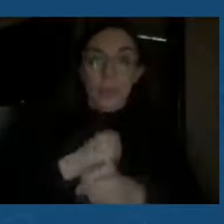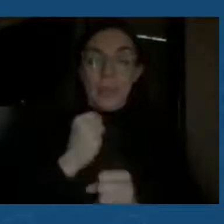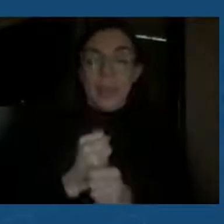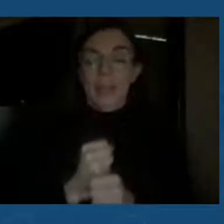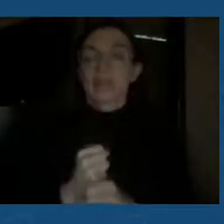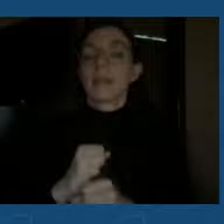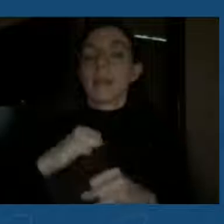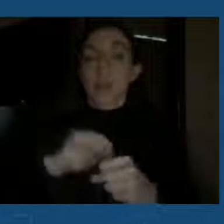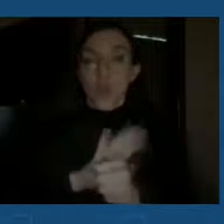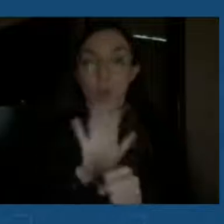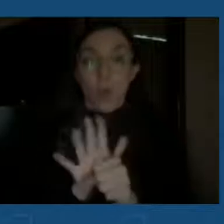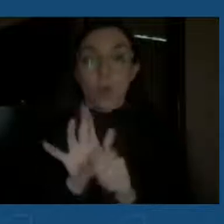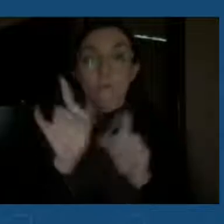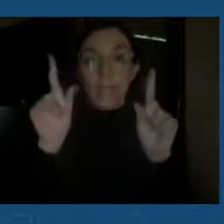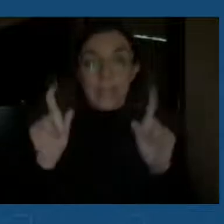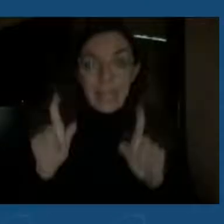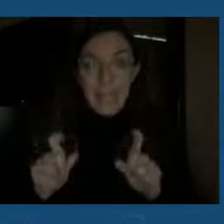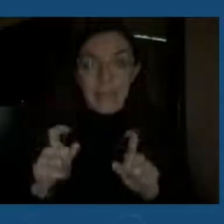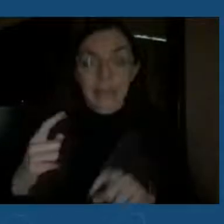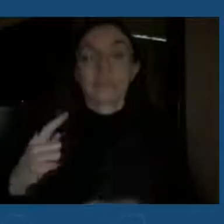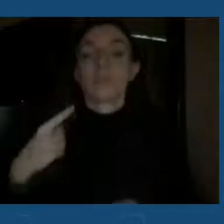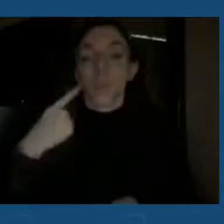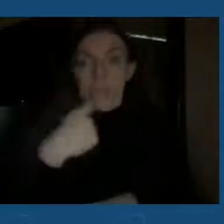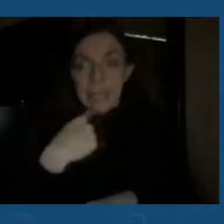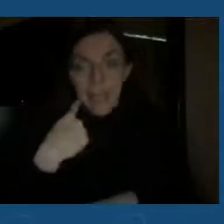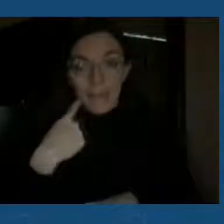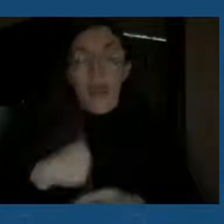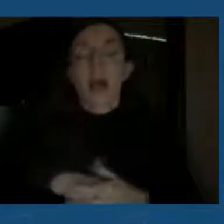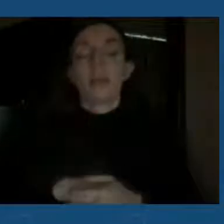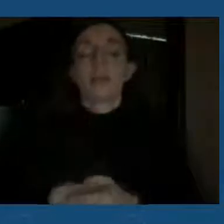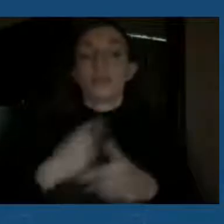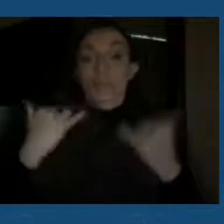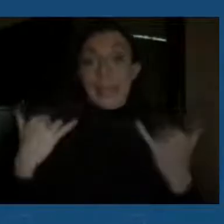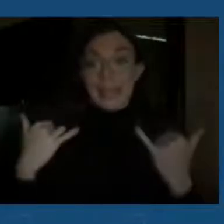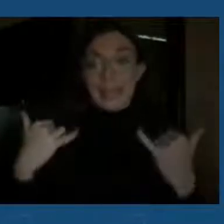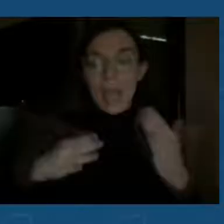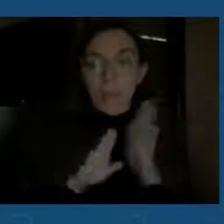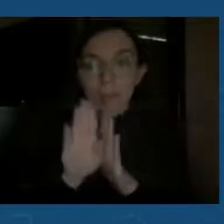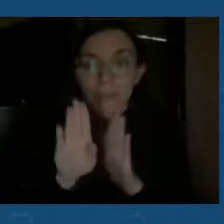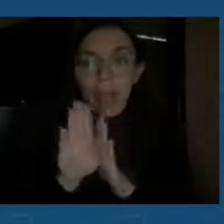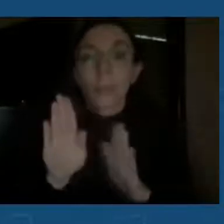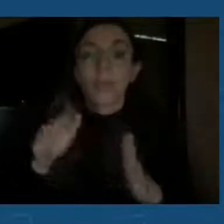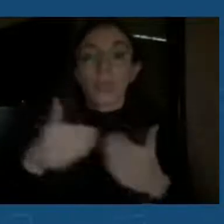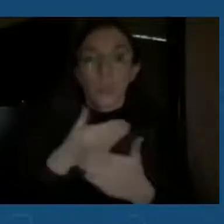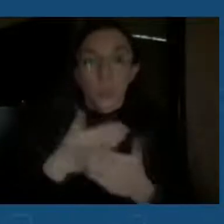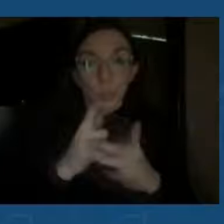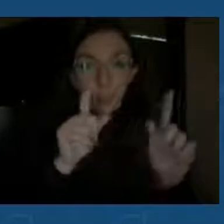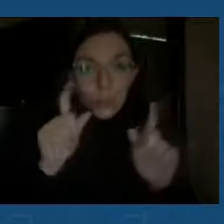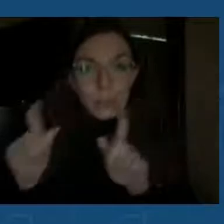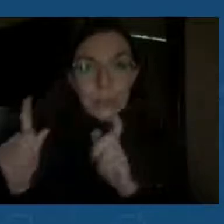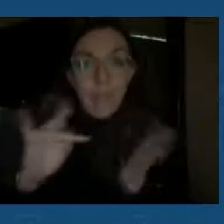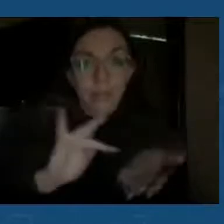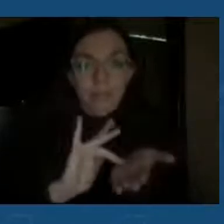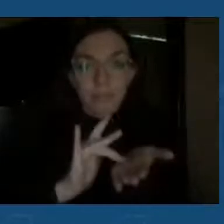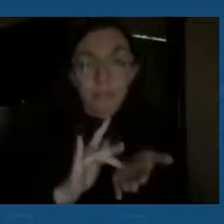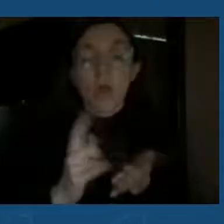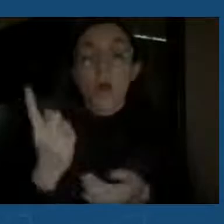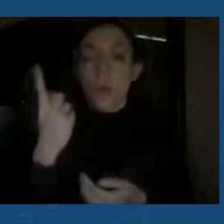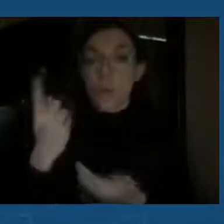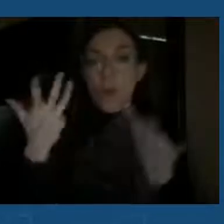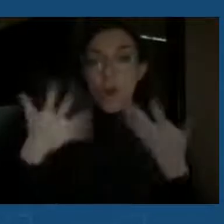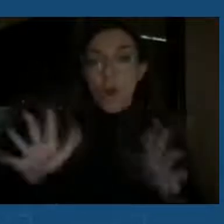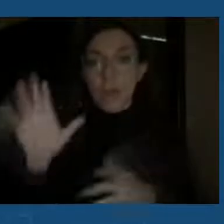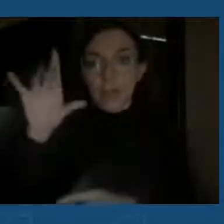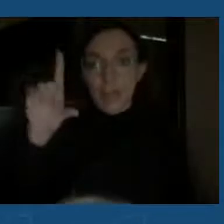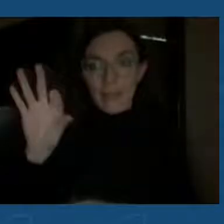on groundbreaking tests for Parkinson's, autism, and concussions. One of these has already received the FDA